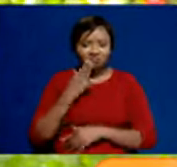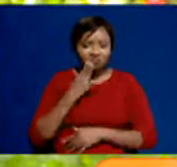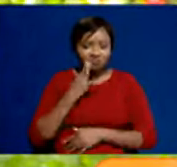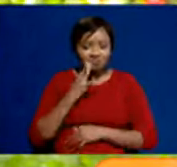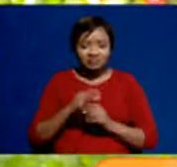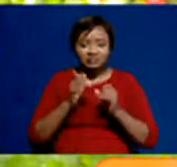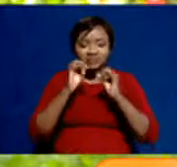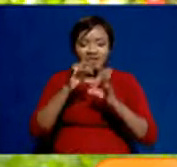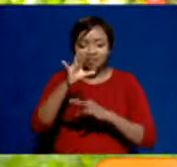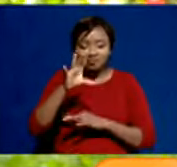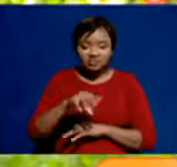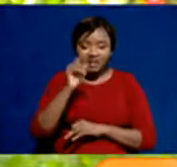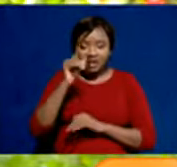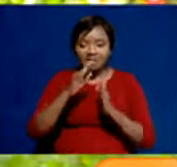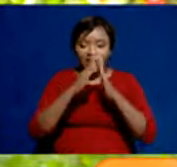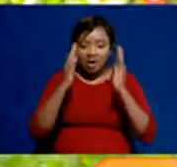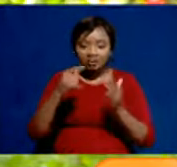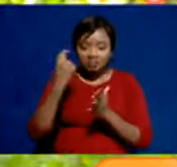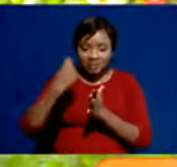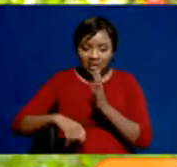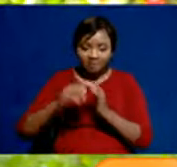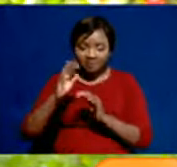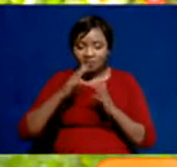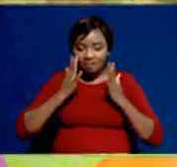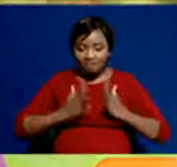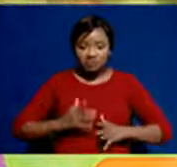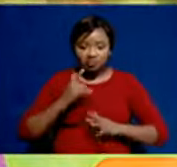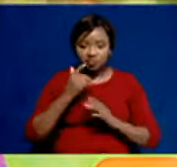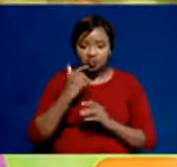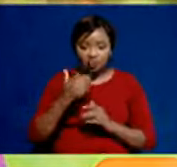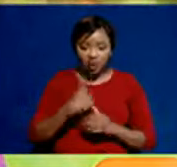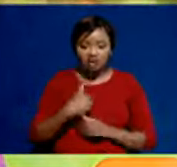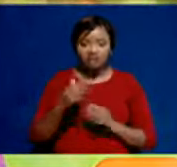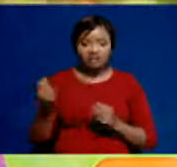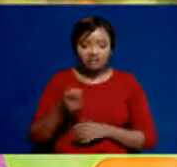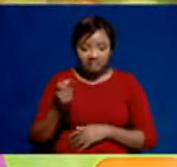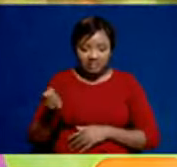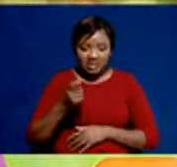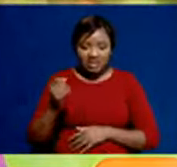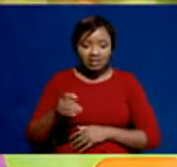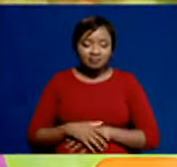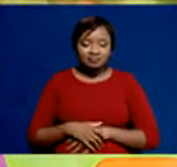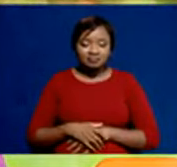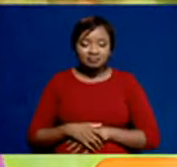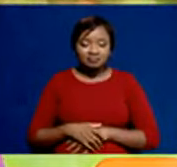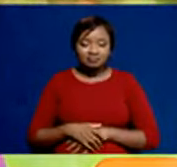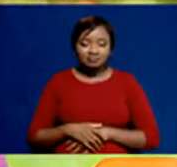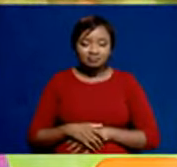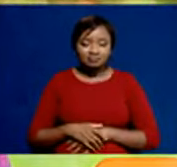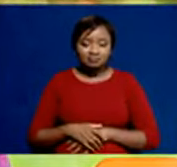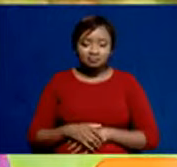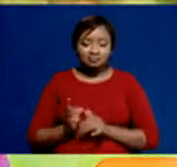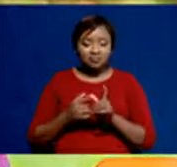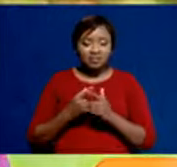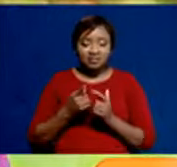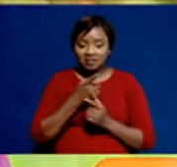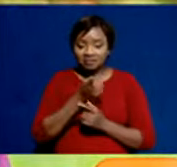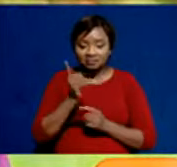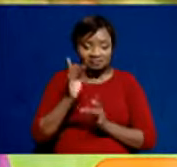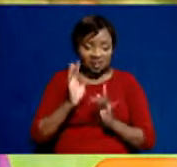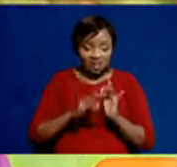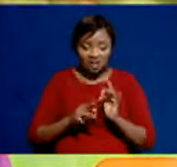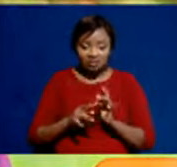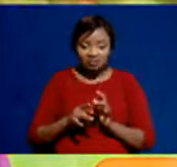take housing levy from somebody with a salary, right, that with the hiked cost of living, they can hardly